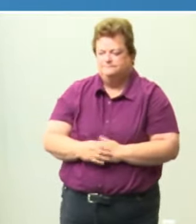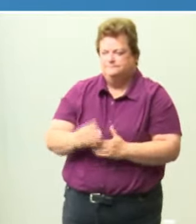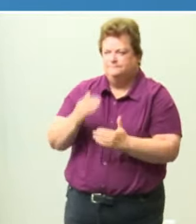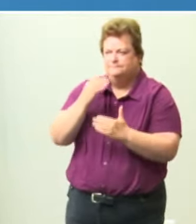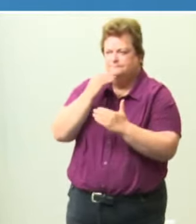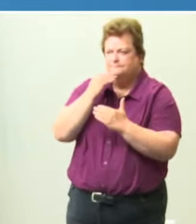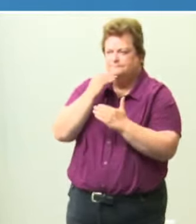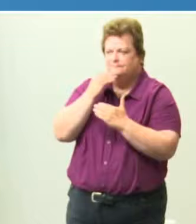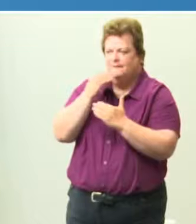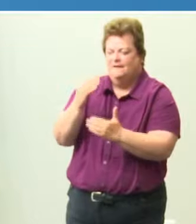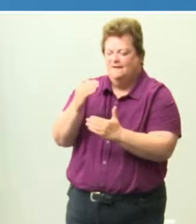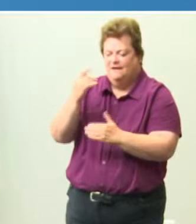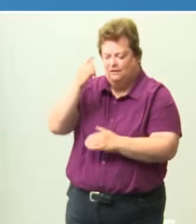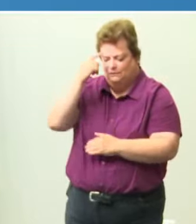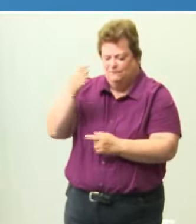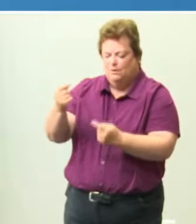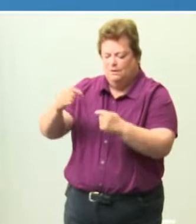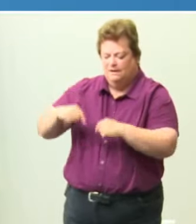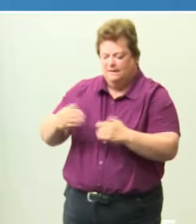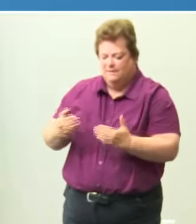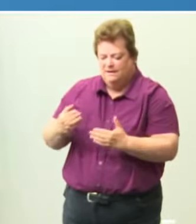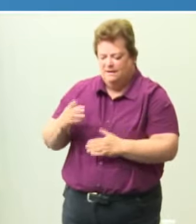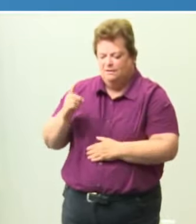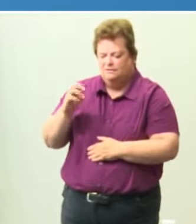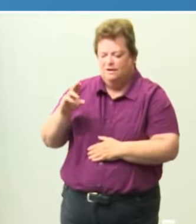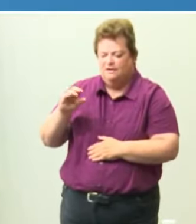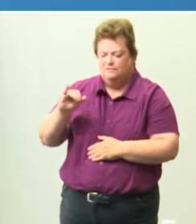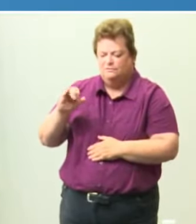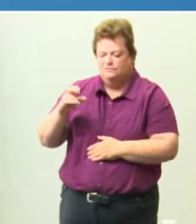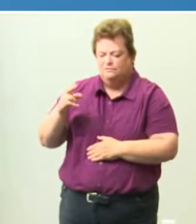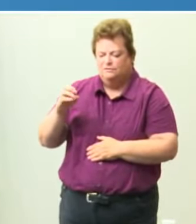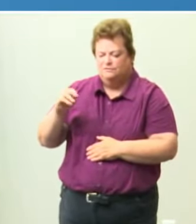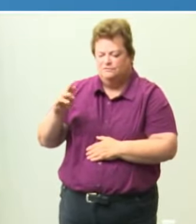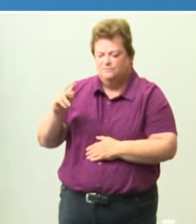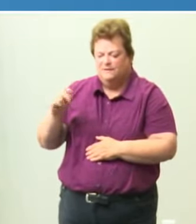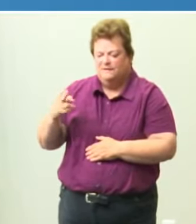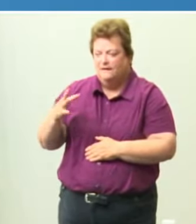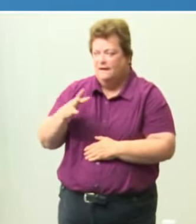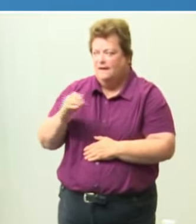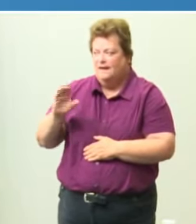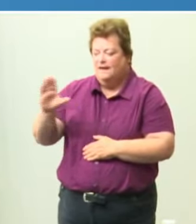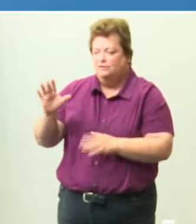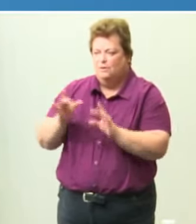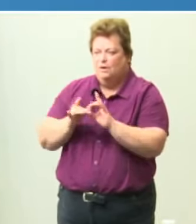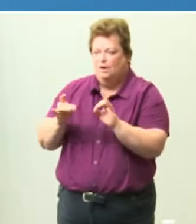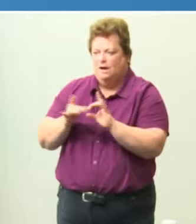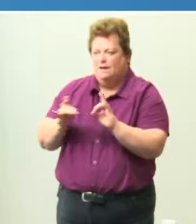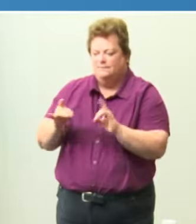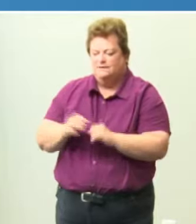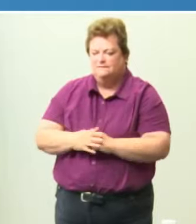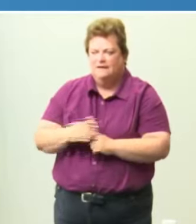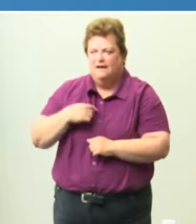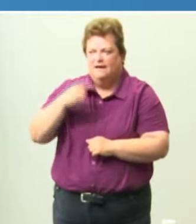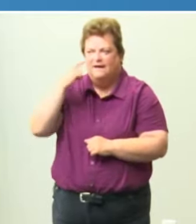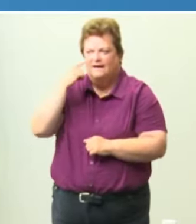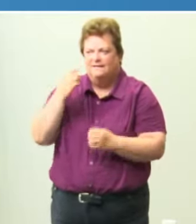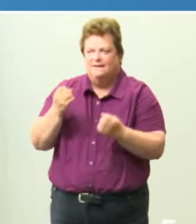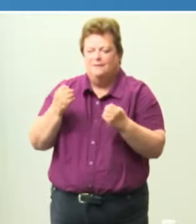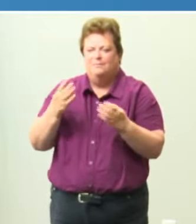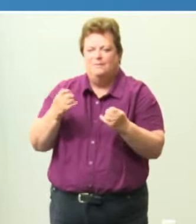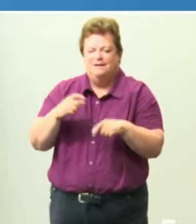Thank you for being here, Dr. Richmond, and for your comments. I think a lot of times